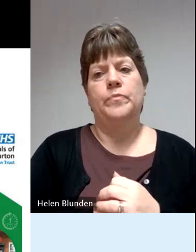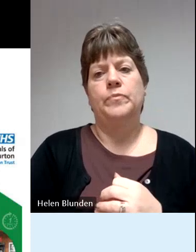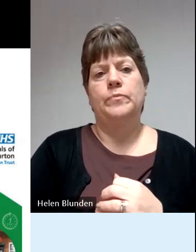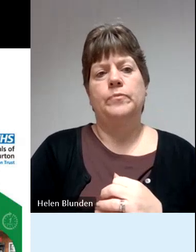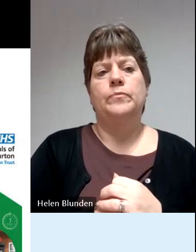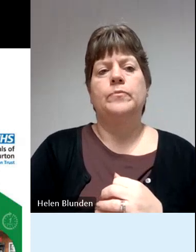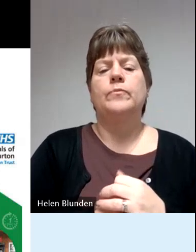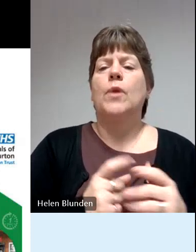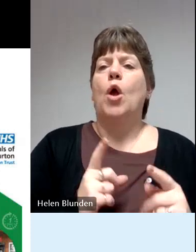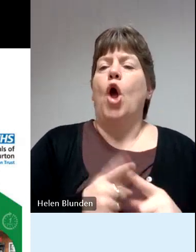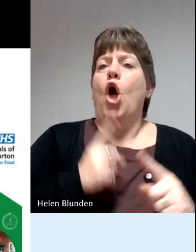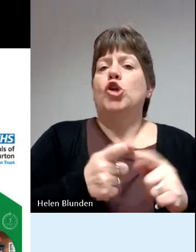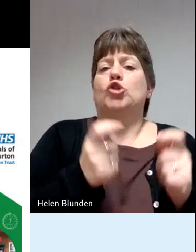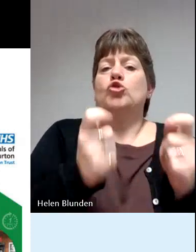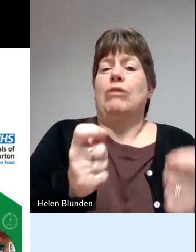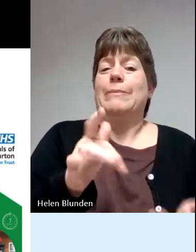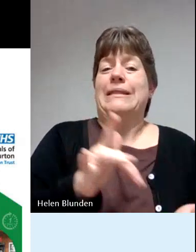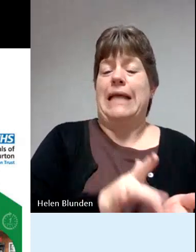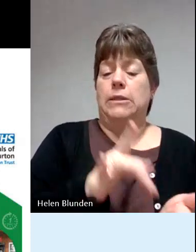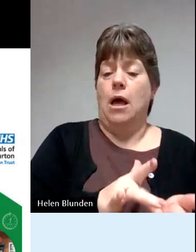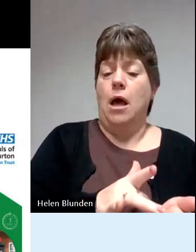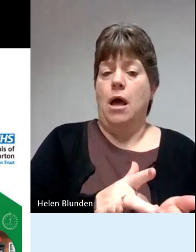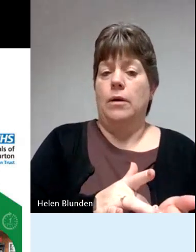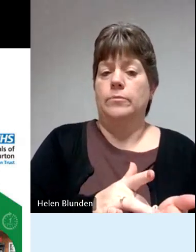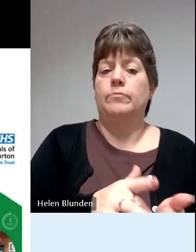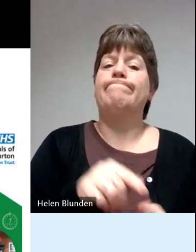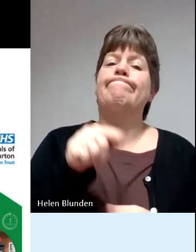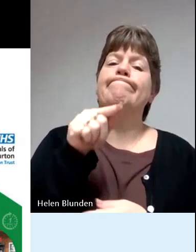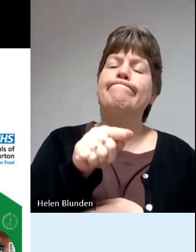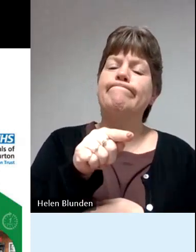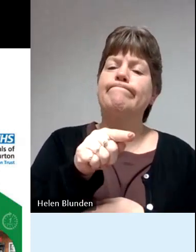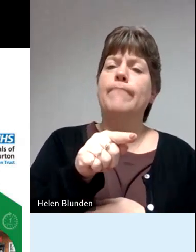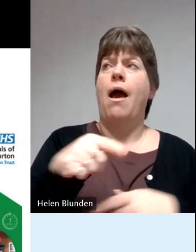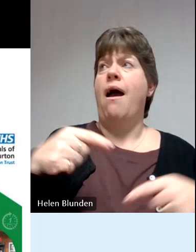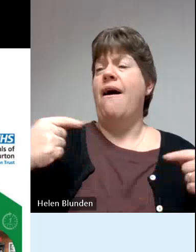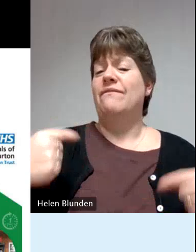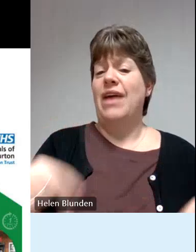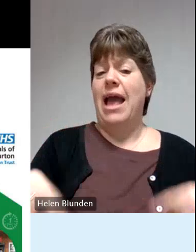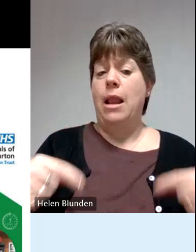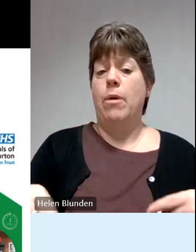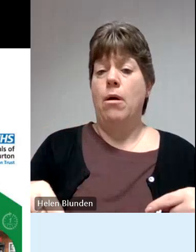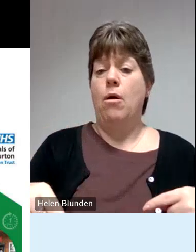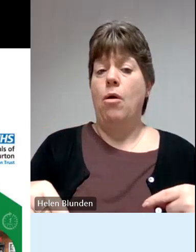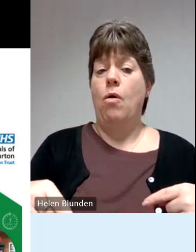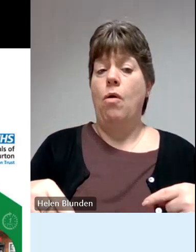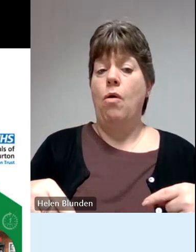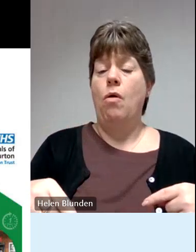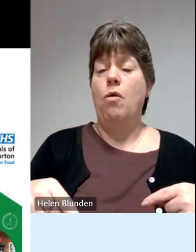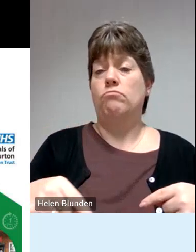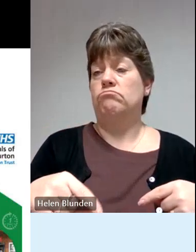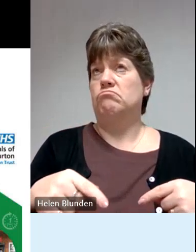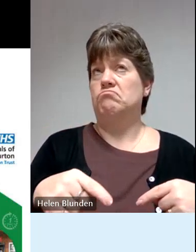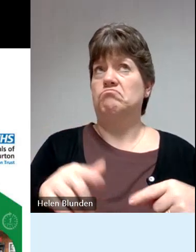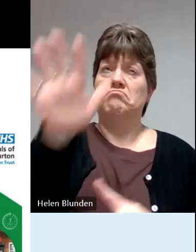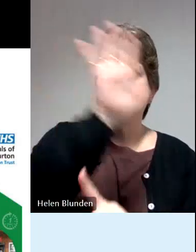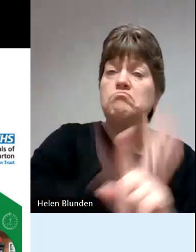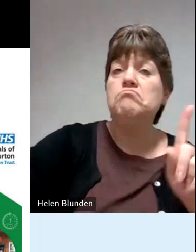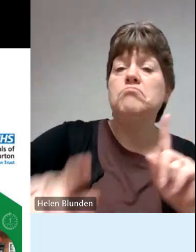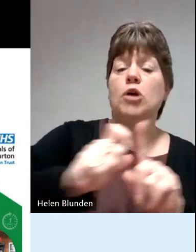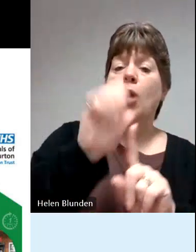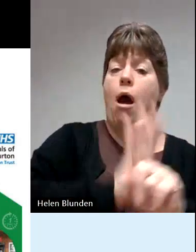Urgent treatment centres. So urgent treatment centres are available throughout Derbyshire. Of